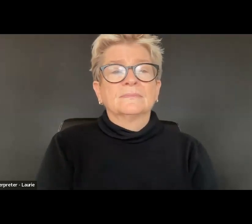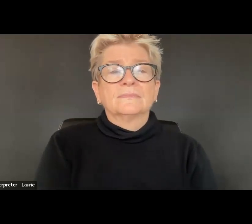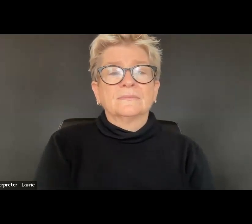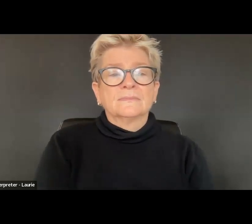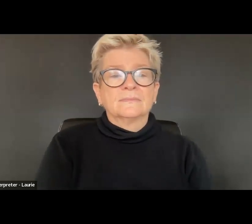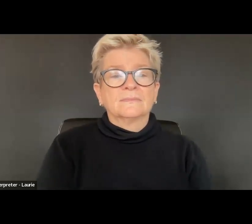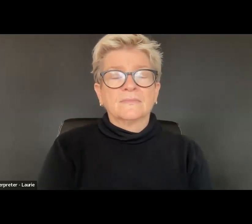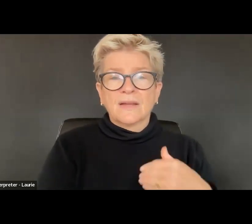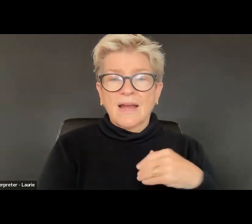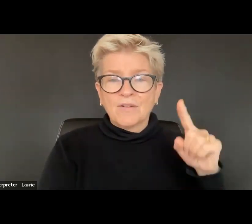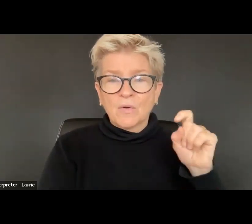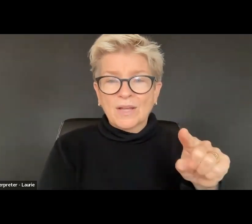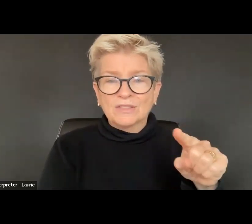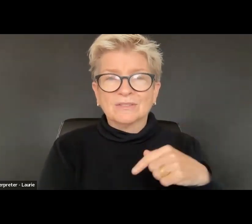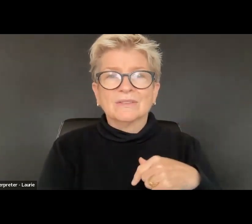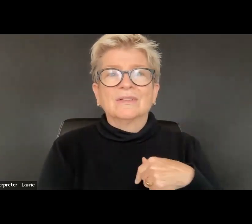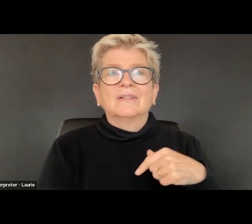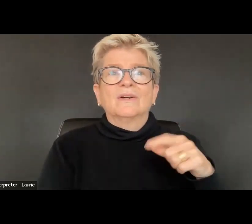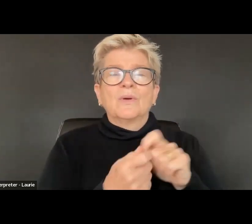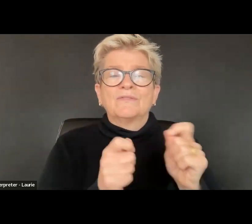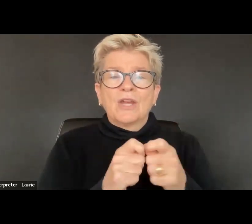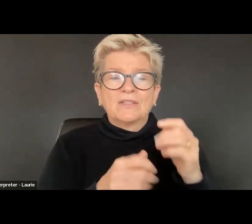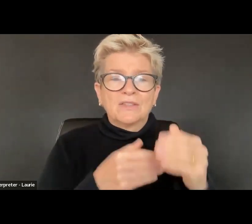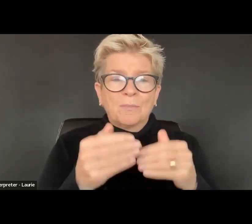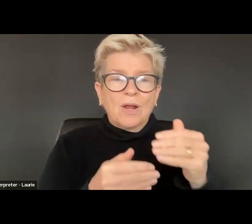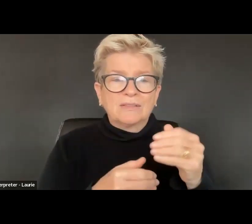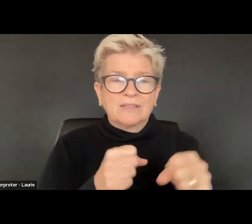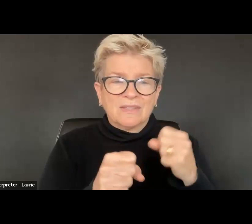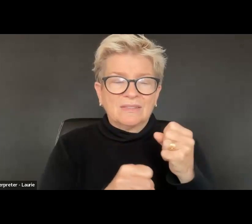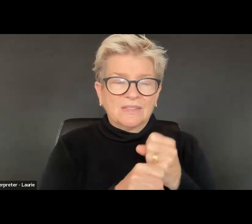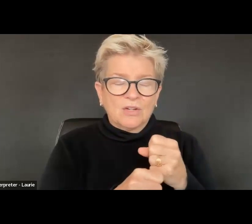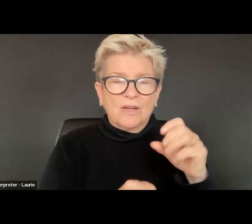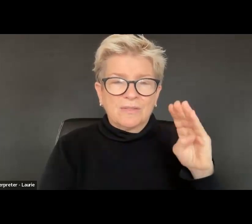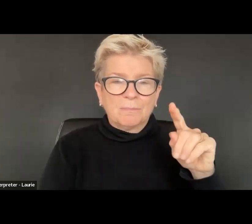Okay, I have a question for you. So we shifted the process a little bit this year, as Betsy mentioned,